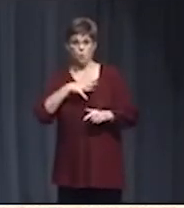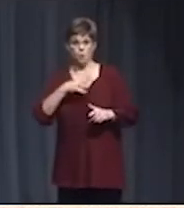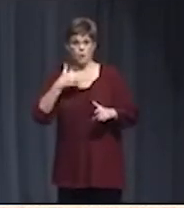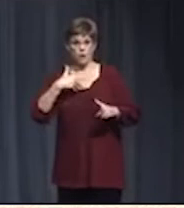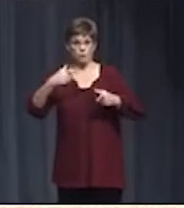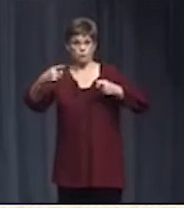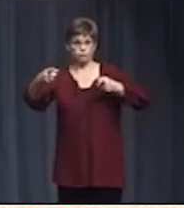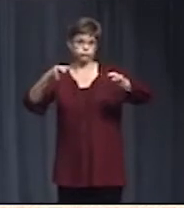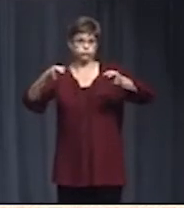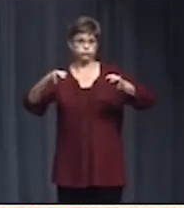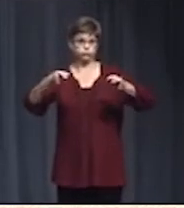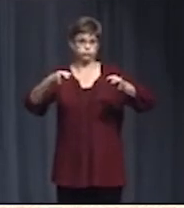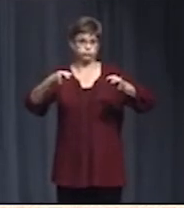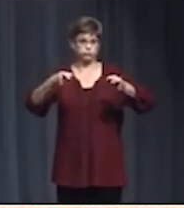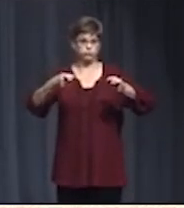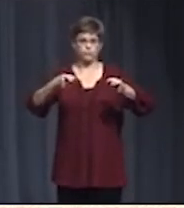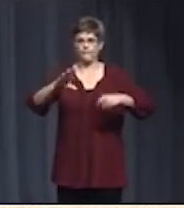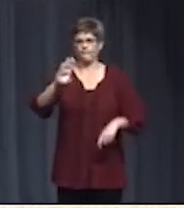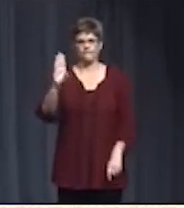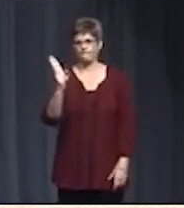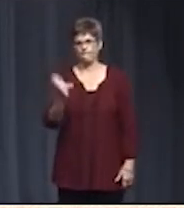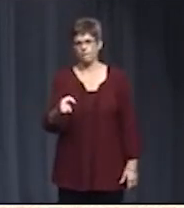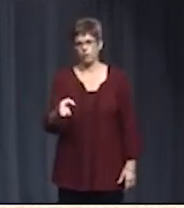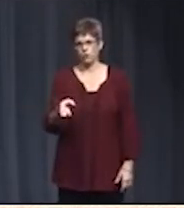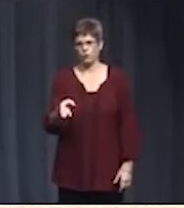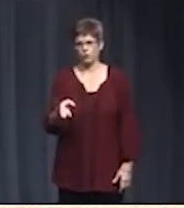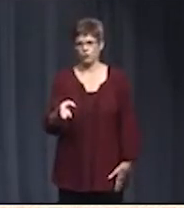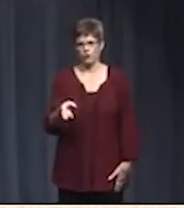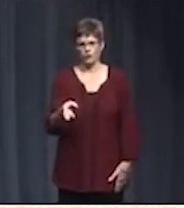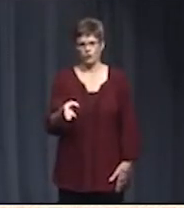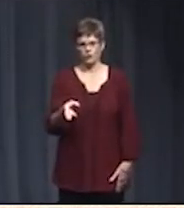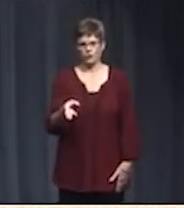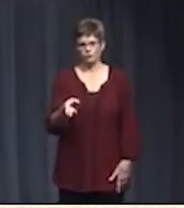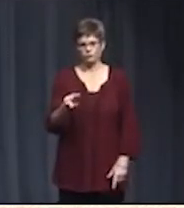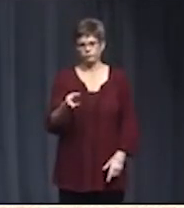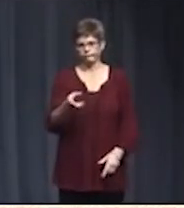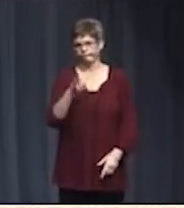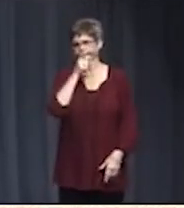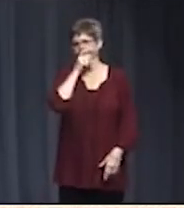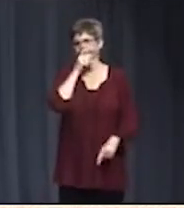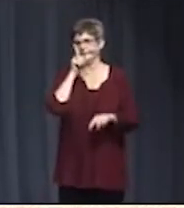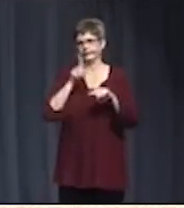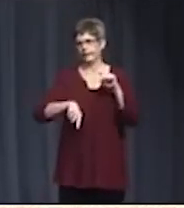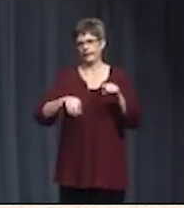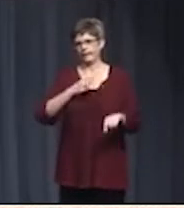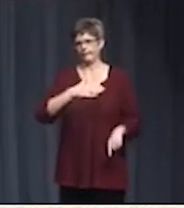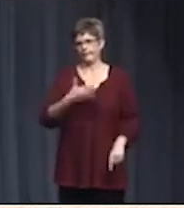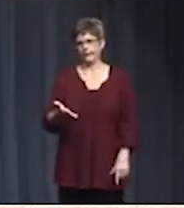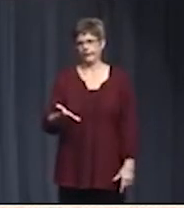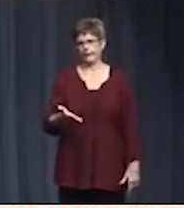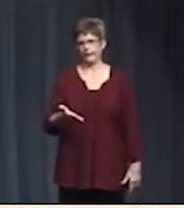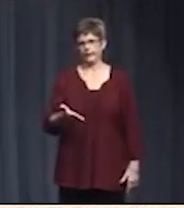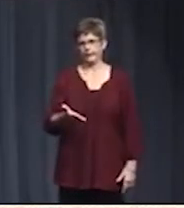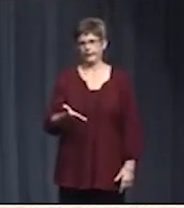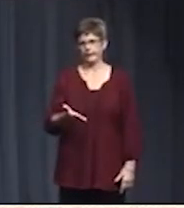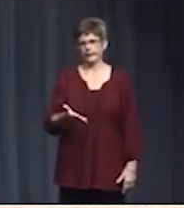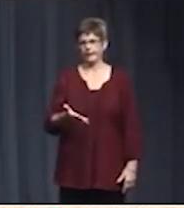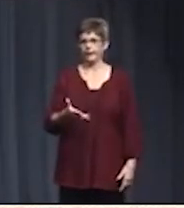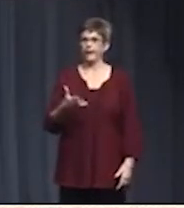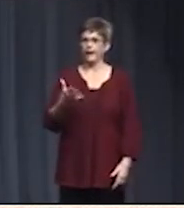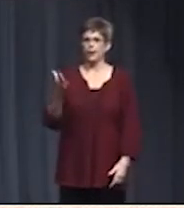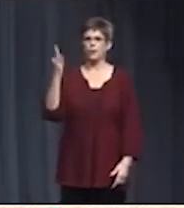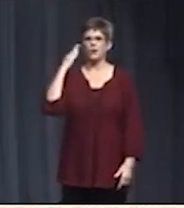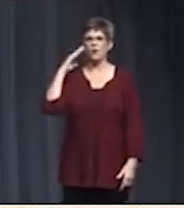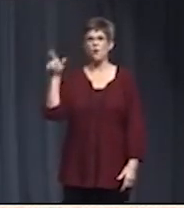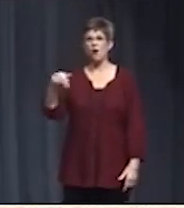as a man. It's a hard thing for us to admit. And we know we're going to catch flack about it from the